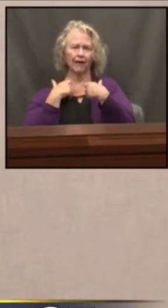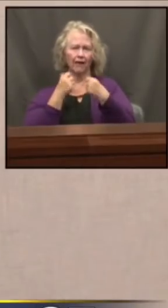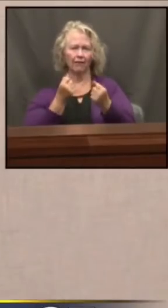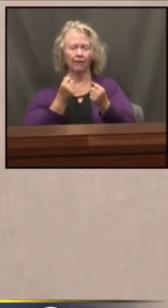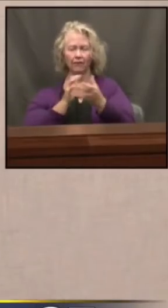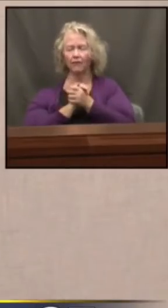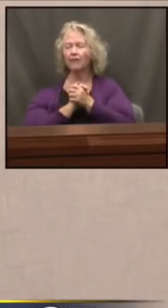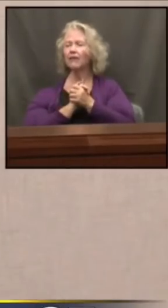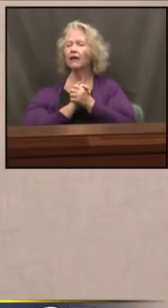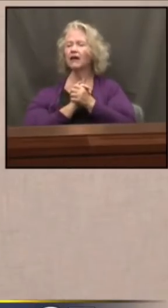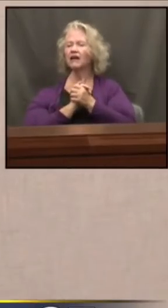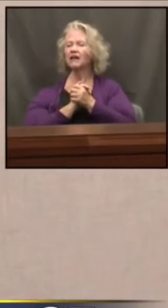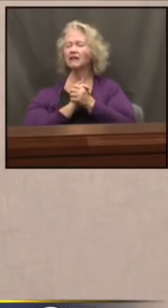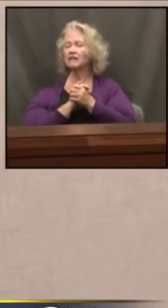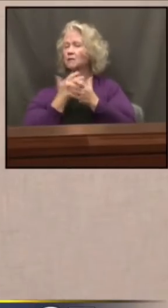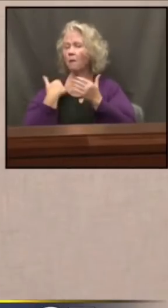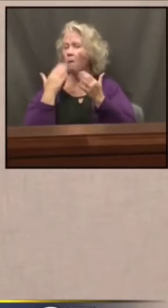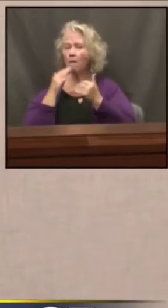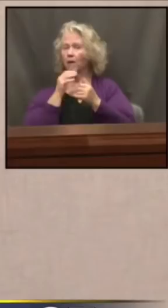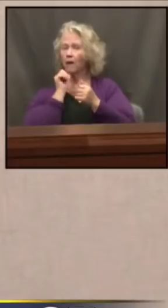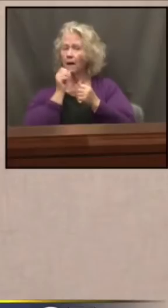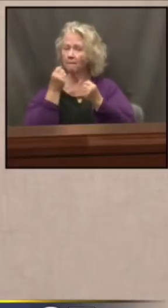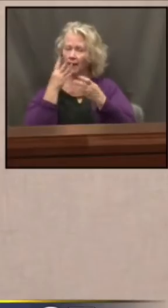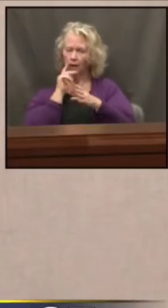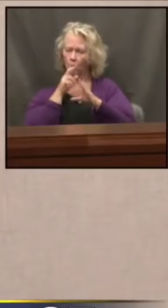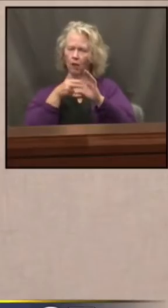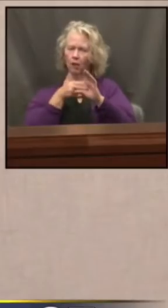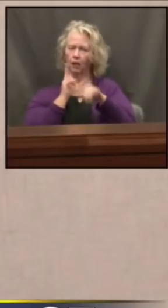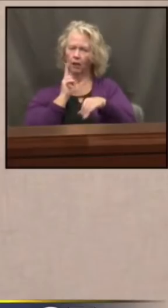people resign on Monday.